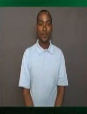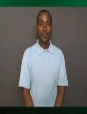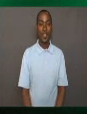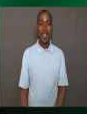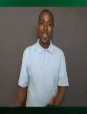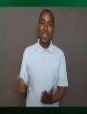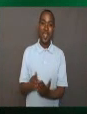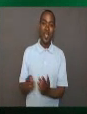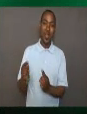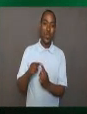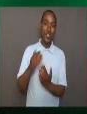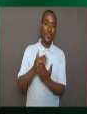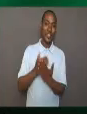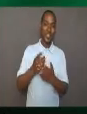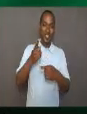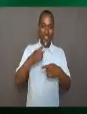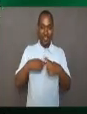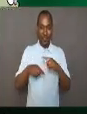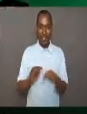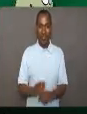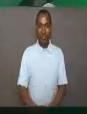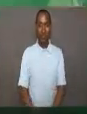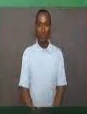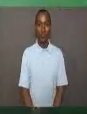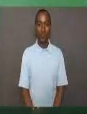Let's get back to our lesson.